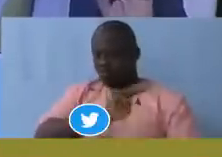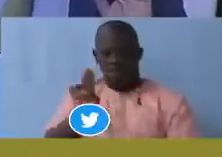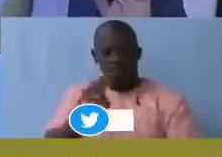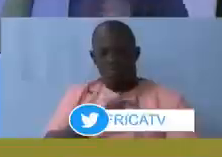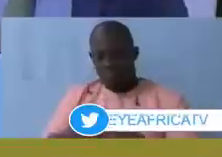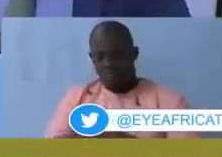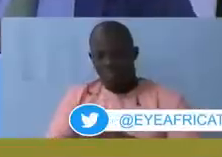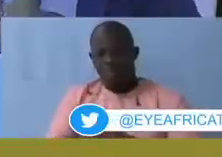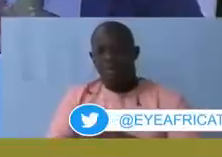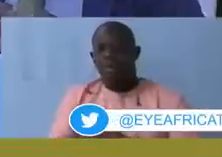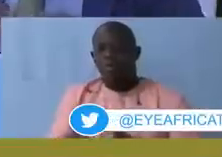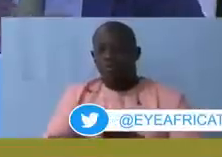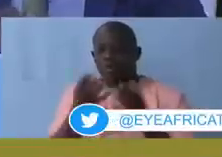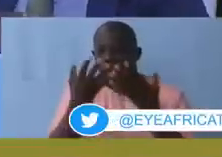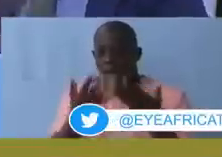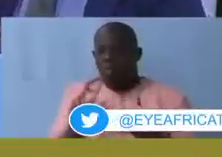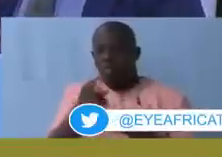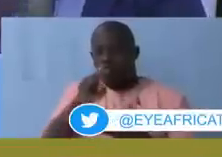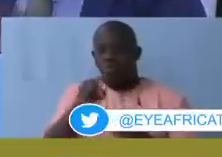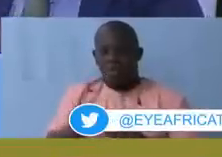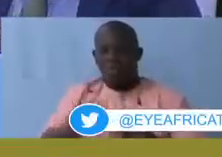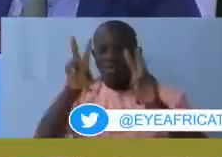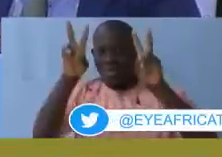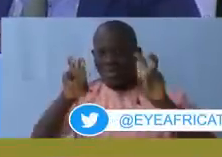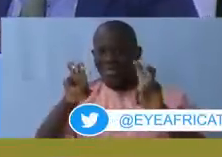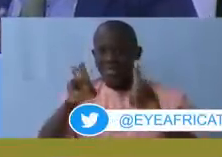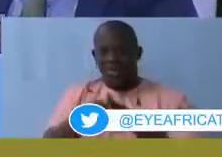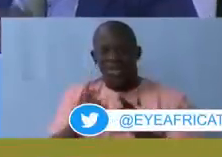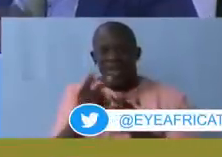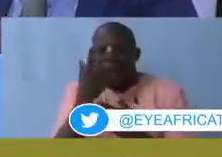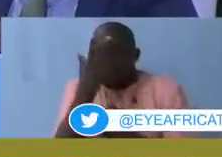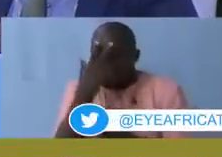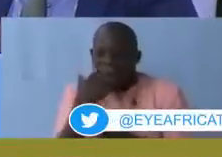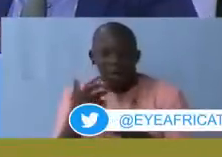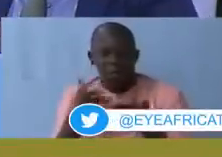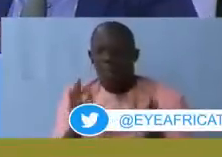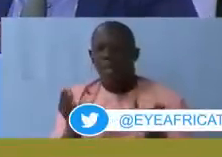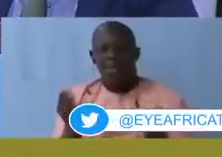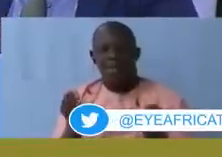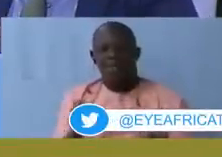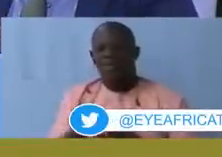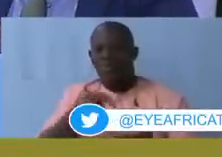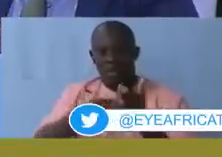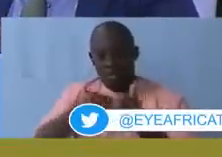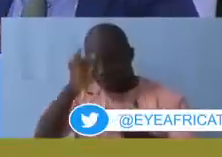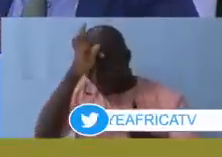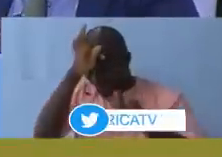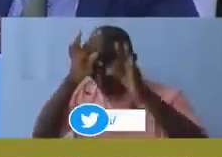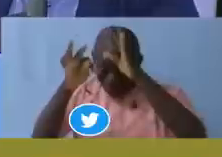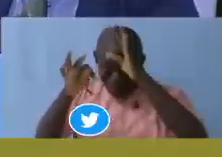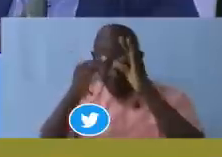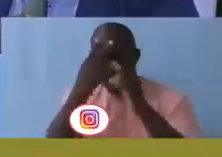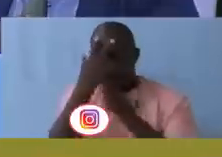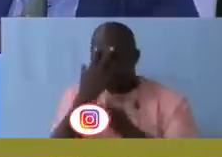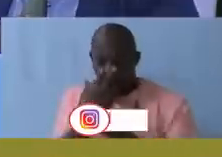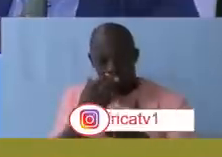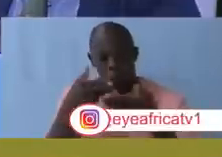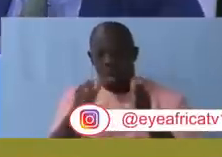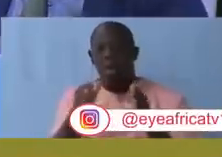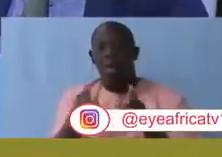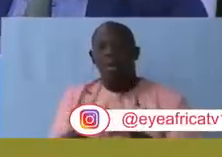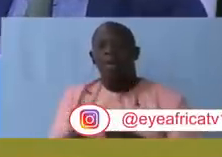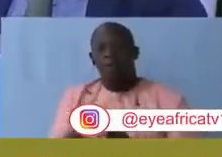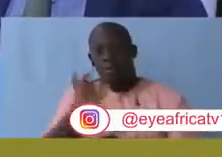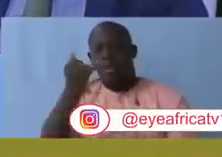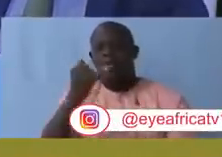No. Exactly. So you are testing blindly, correct? Yes, I'm testing places that I don't know